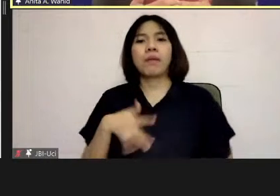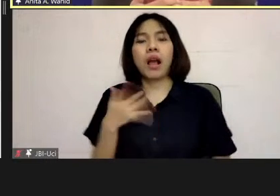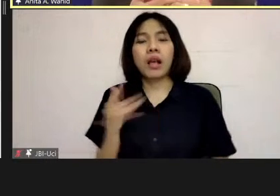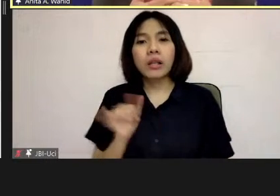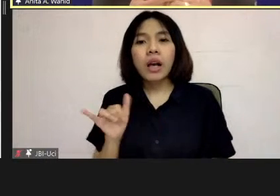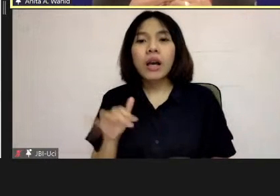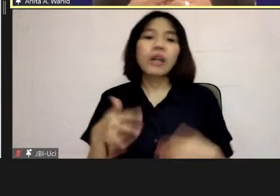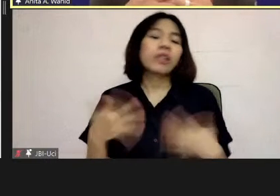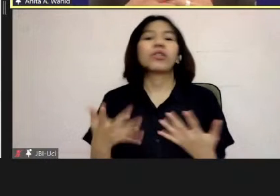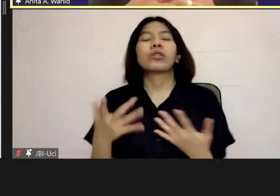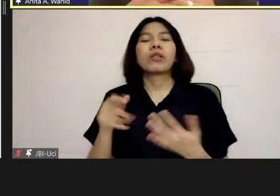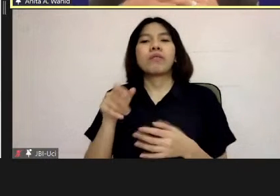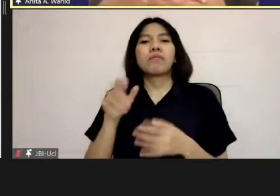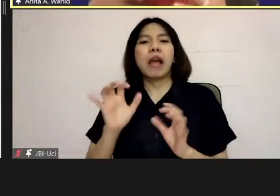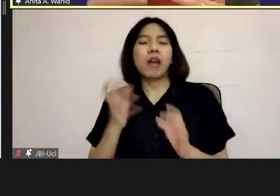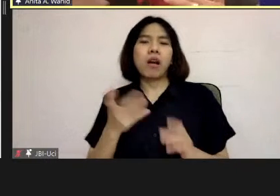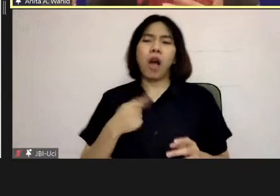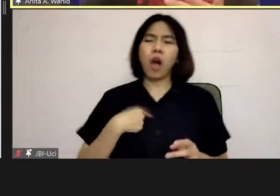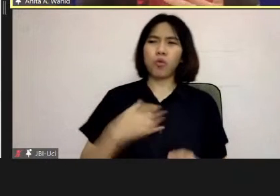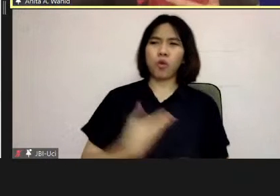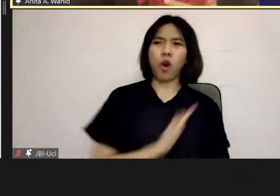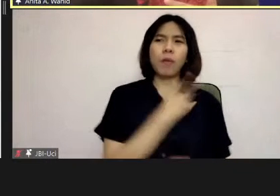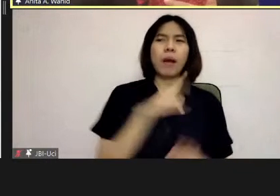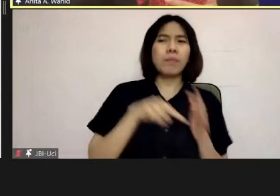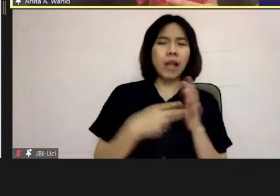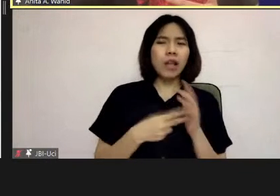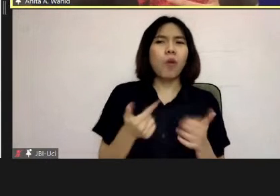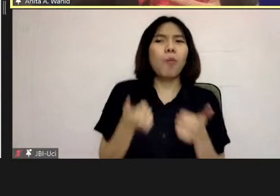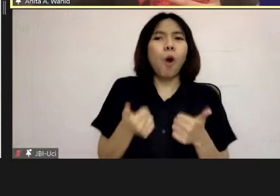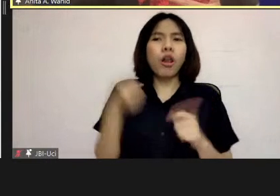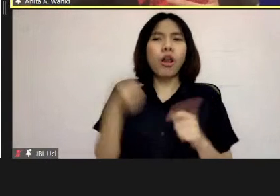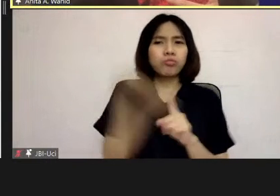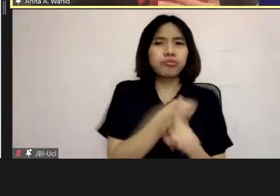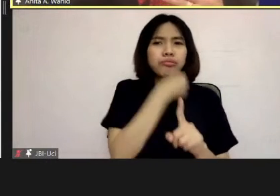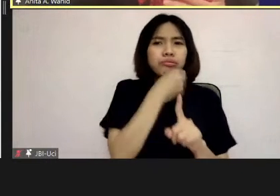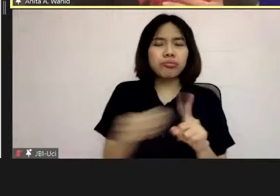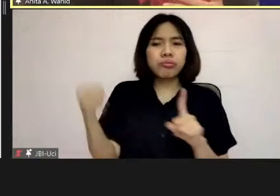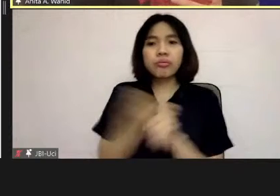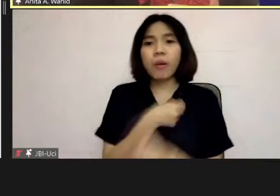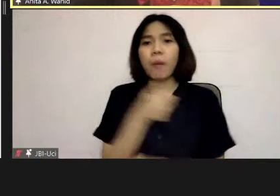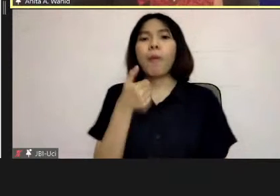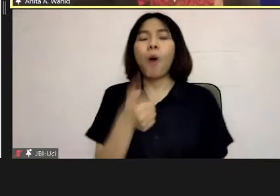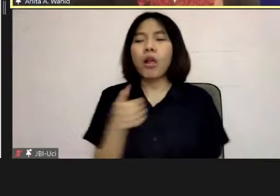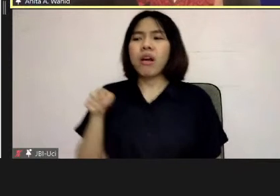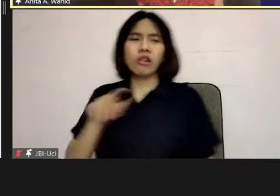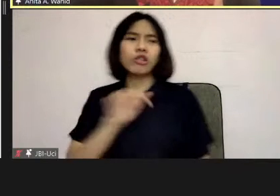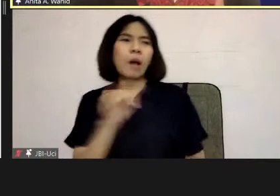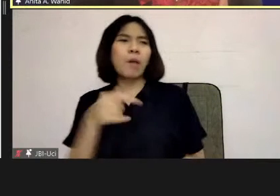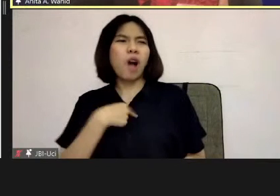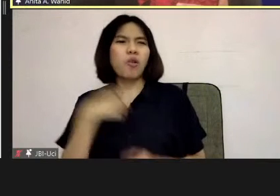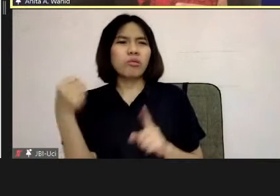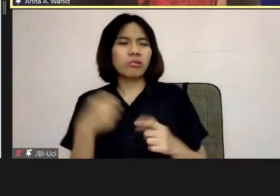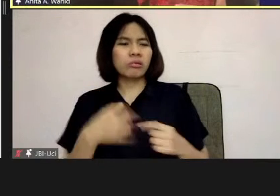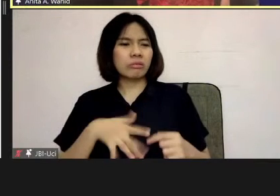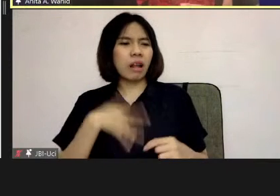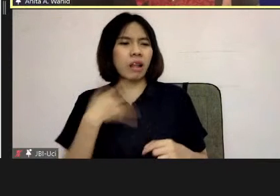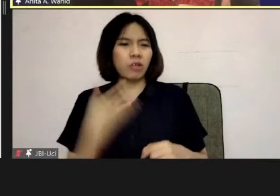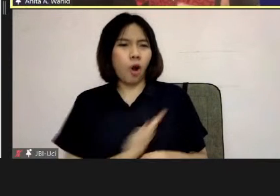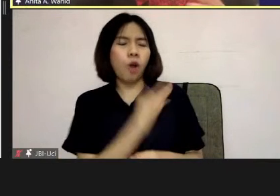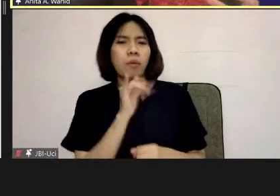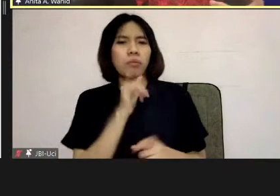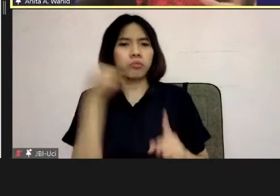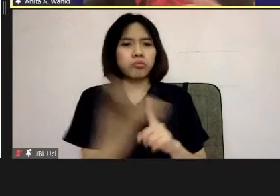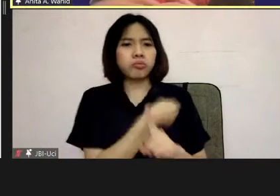groups, and then these victims have the justifications to conduct or doing the violences of things which is